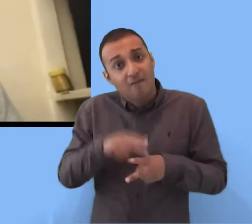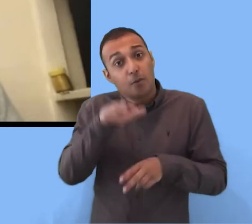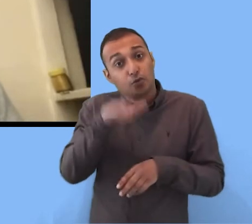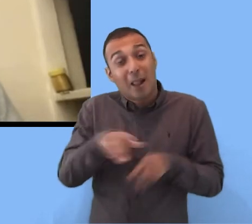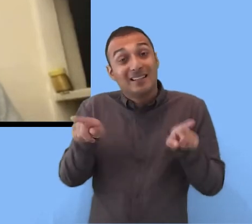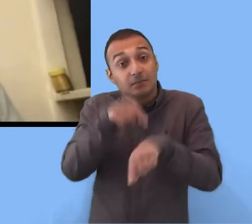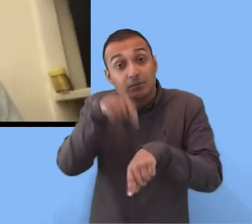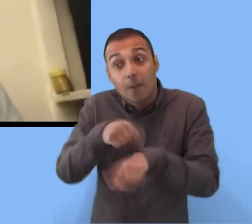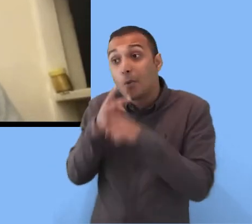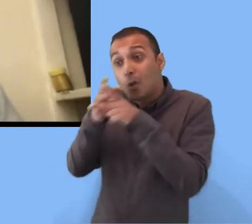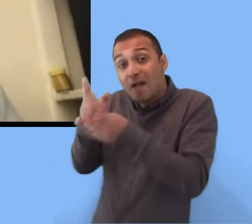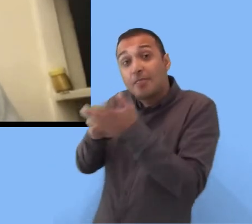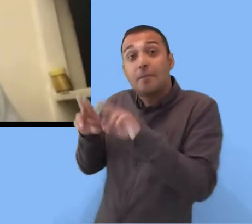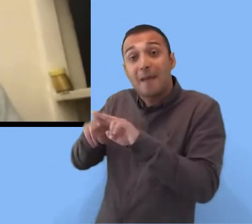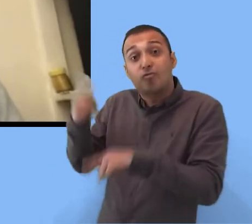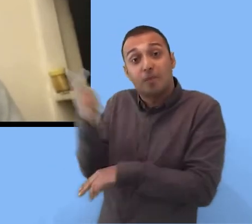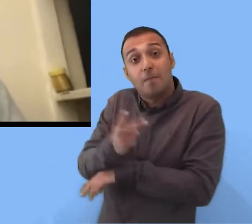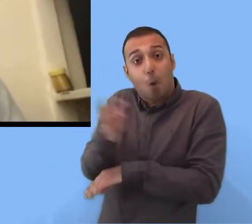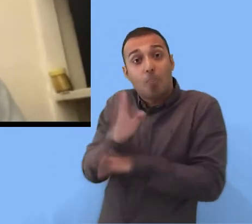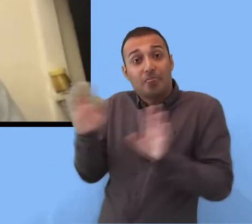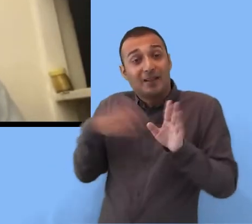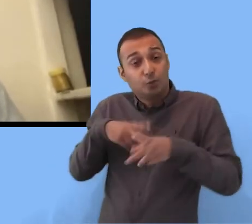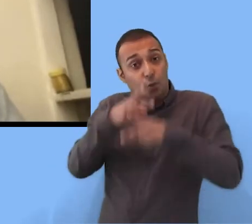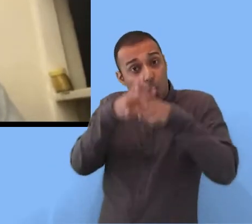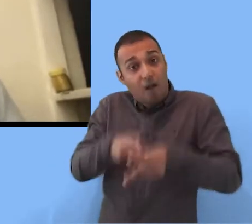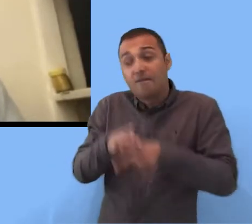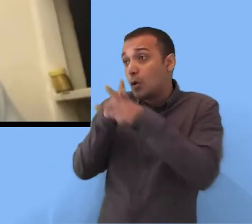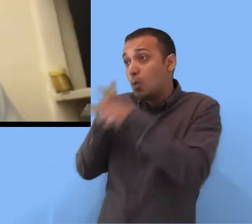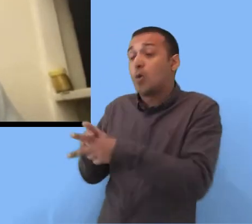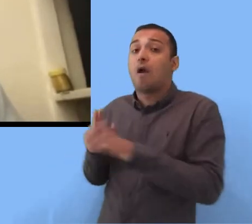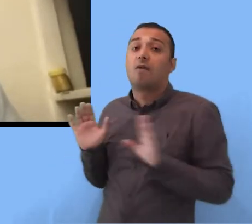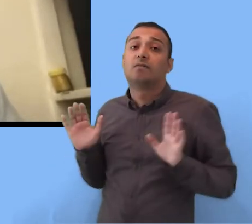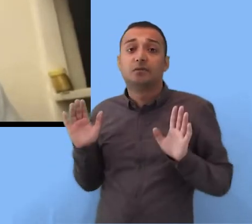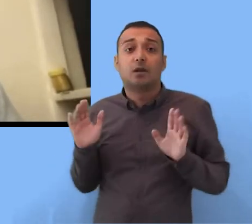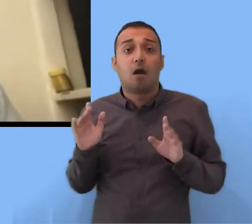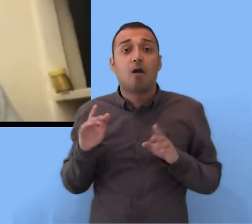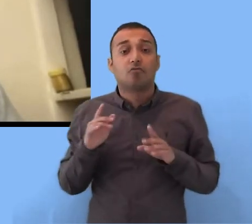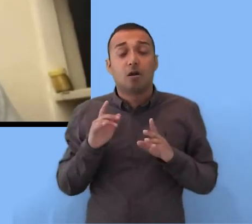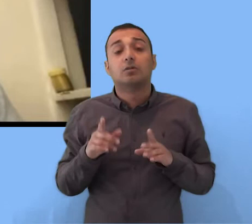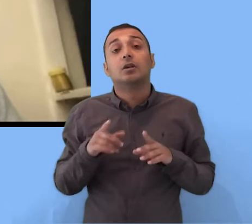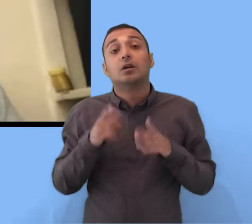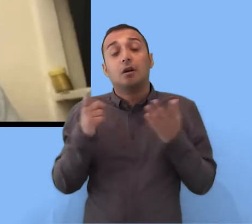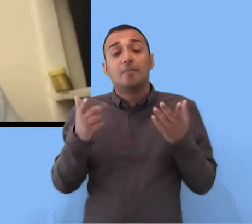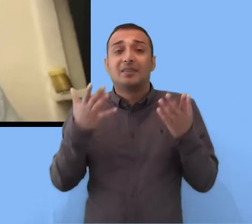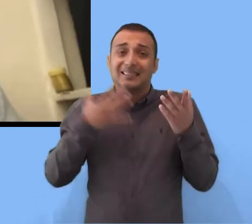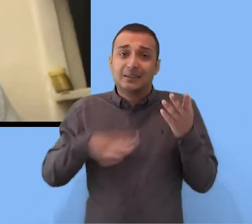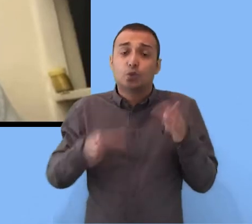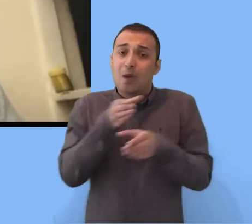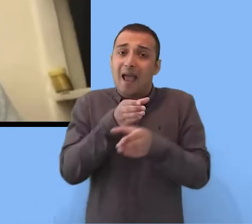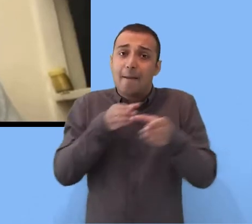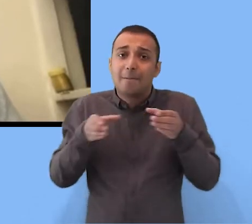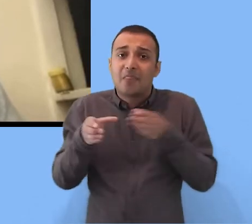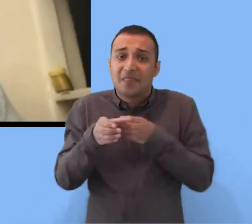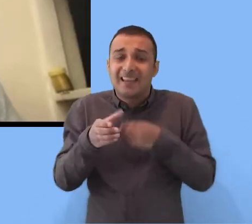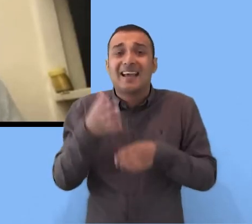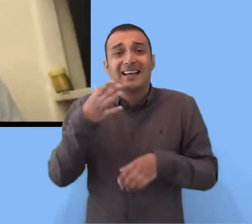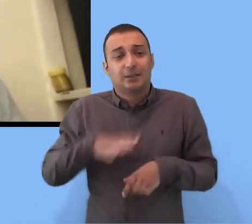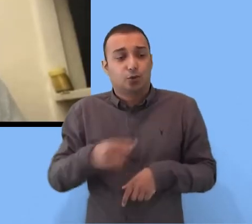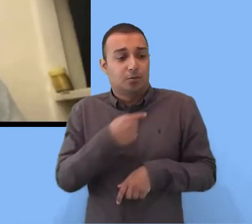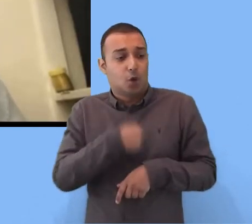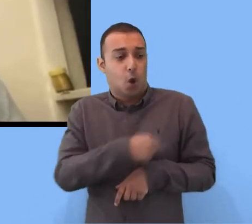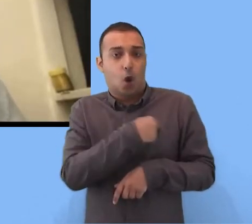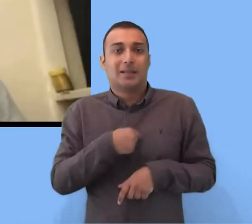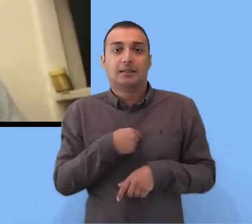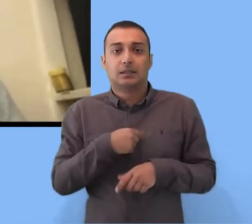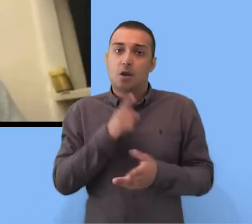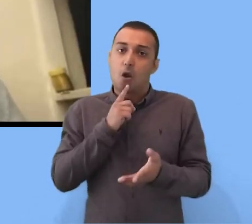and be empathetic, but be honest, because honesty is definitely the best policy, and be